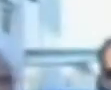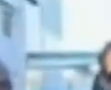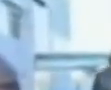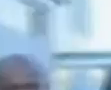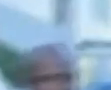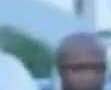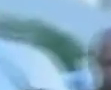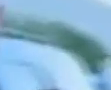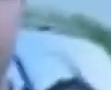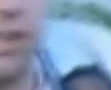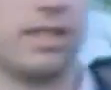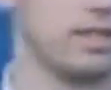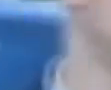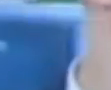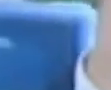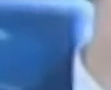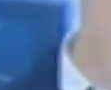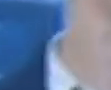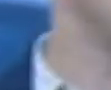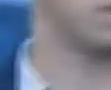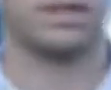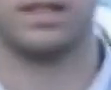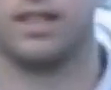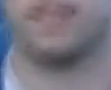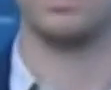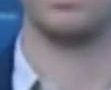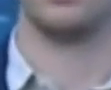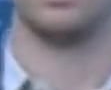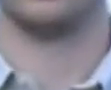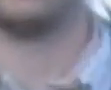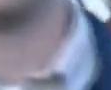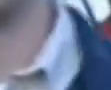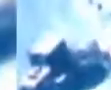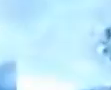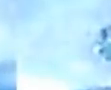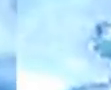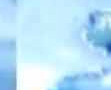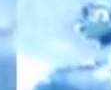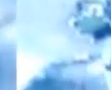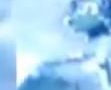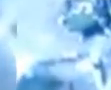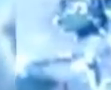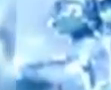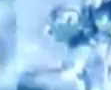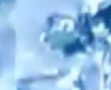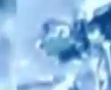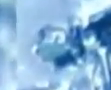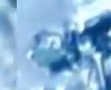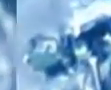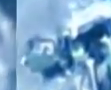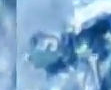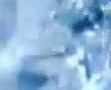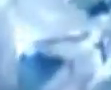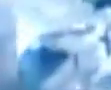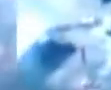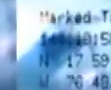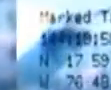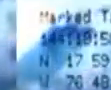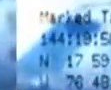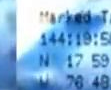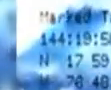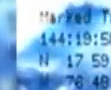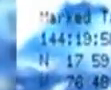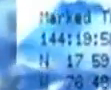Gardens residents and that of the security forces were at risk. He pointed to the commission's report, which